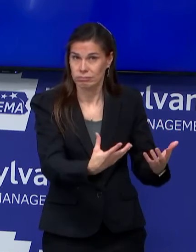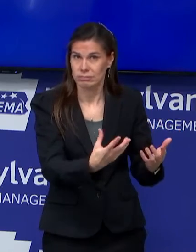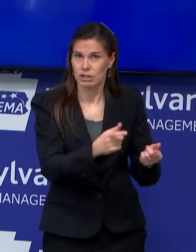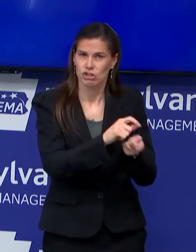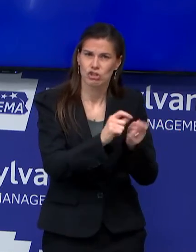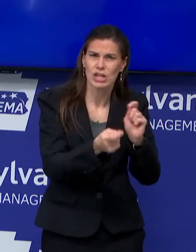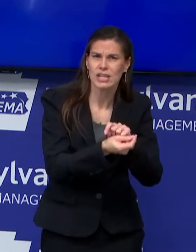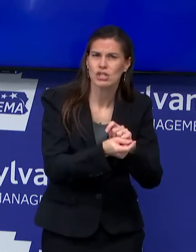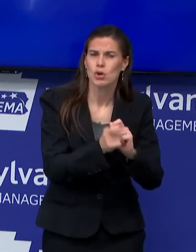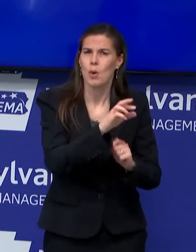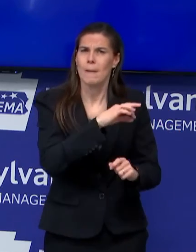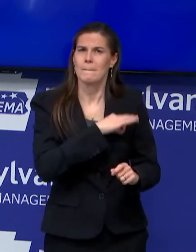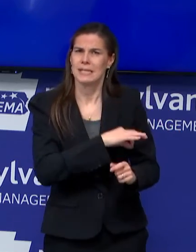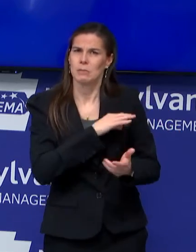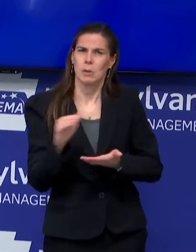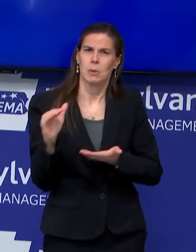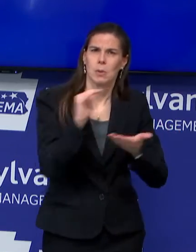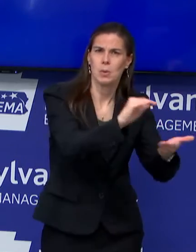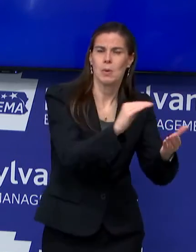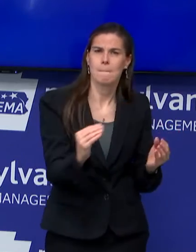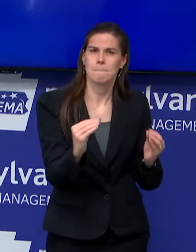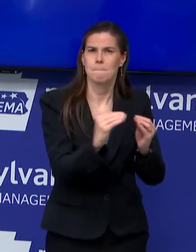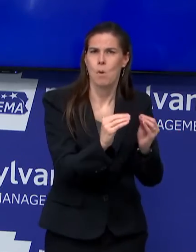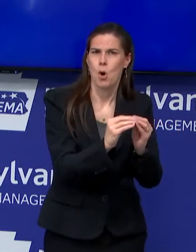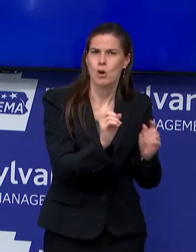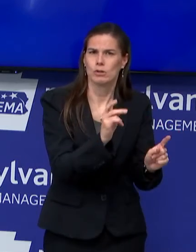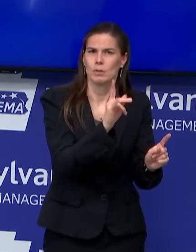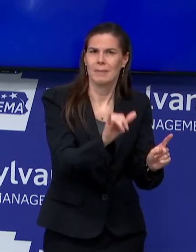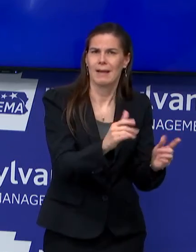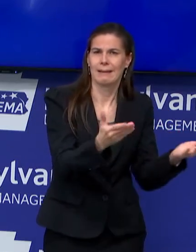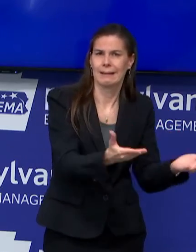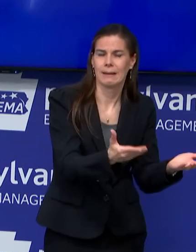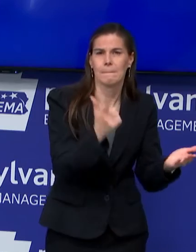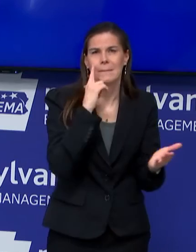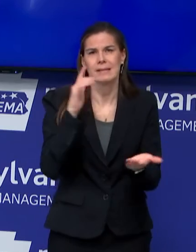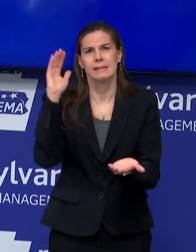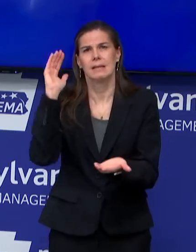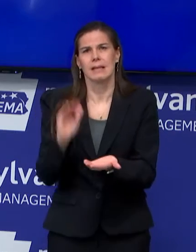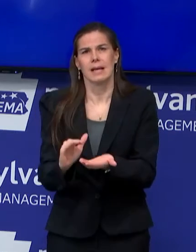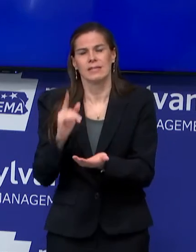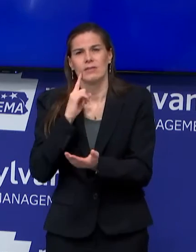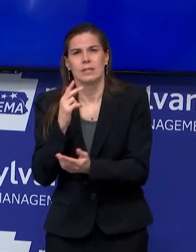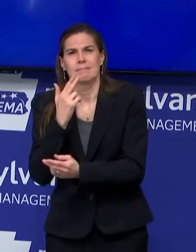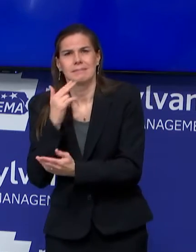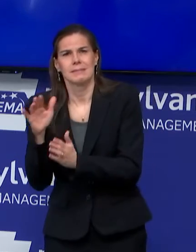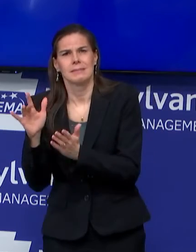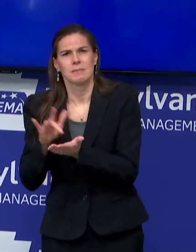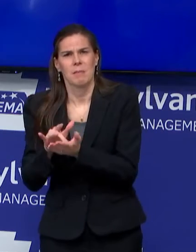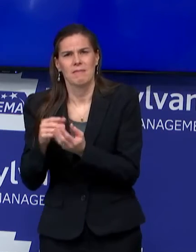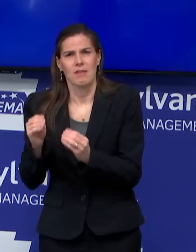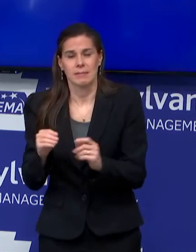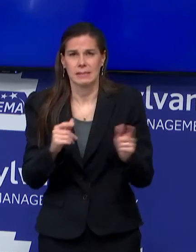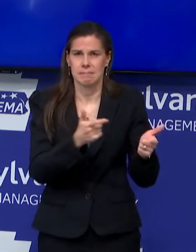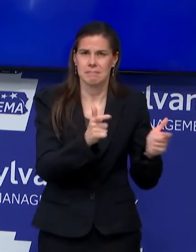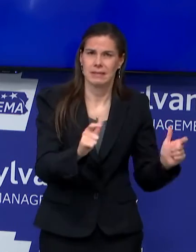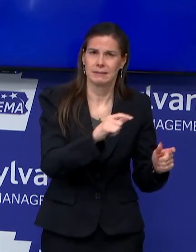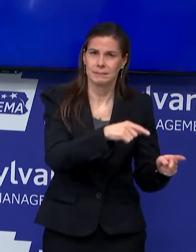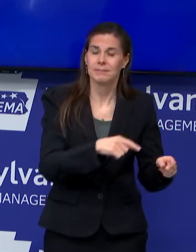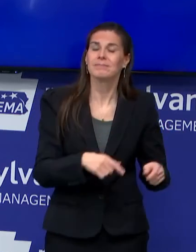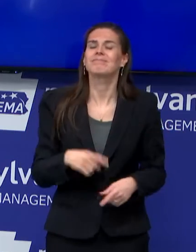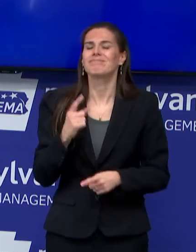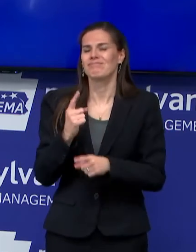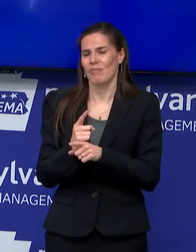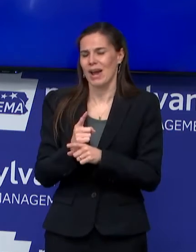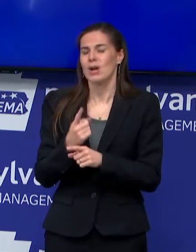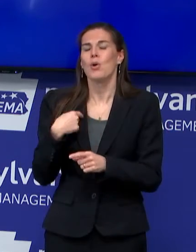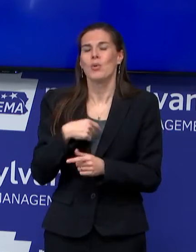getting more of the supply because less of it's going to the smaller pharmacies? Yeah, so the vaccine allocation is definitely